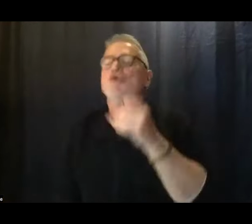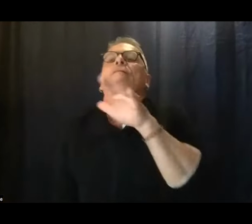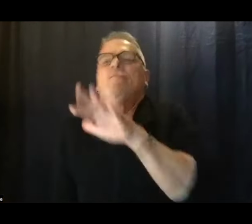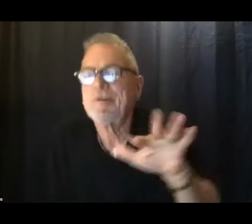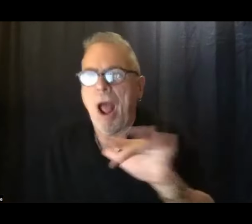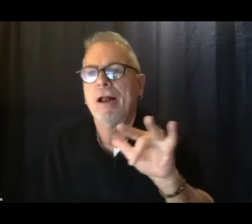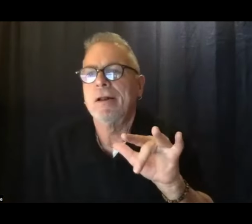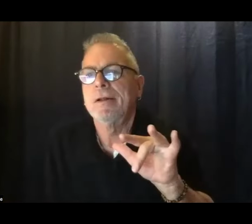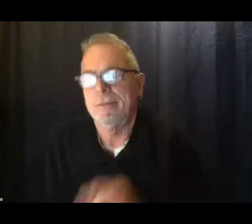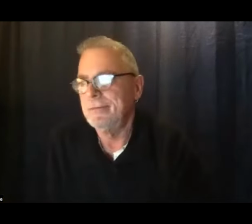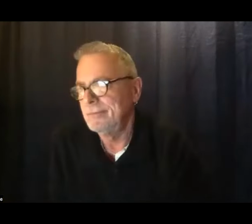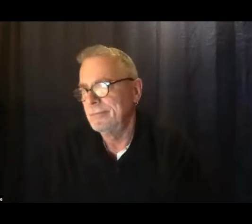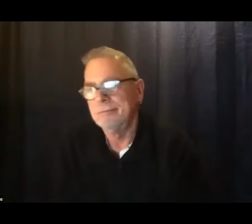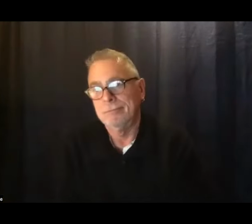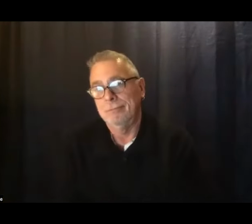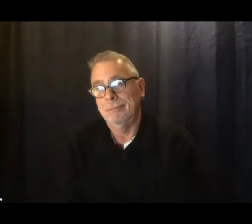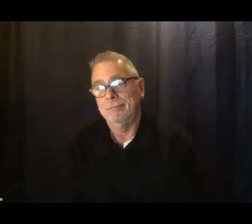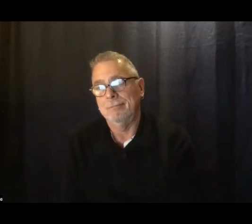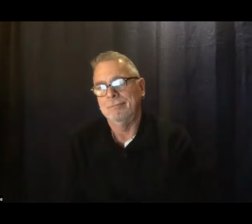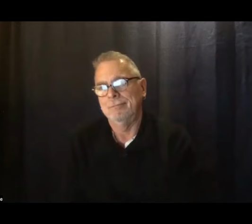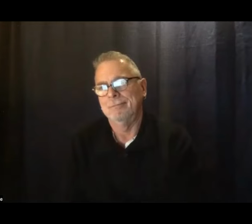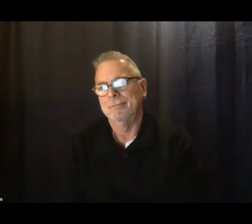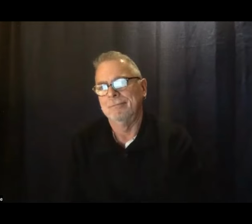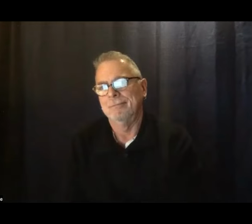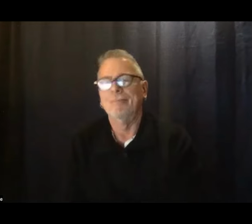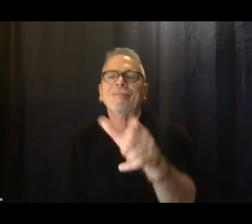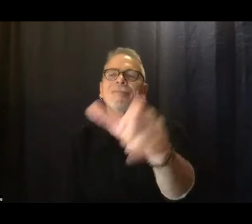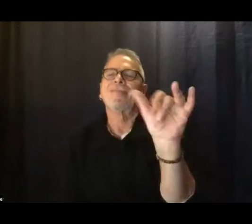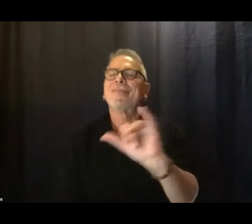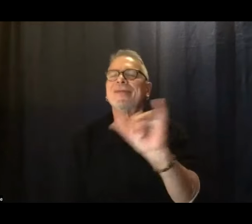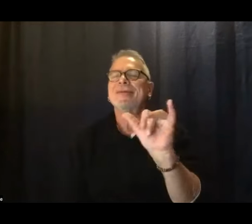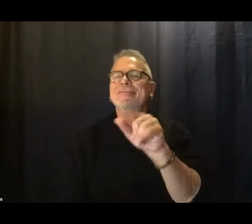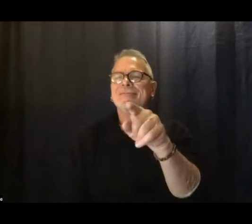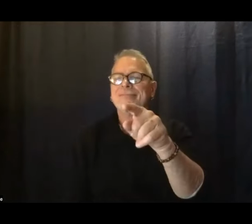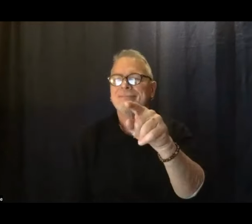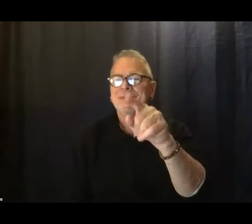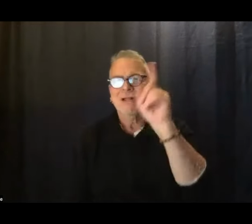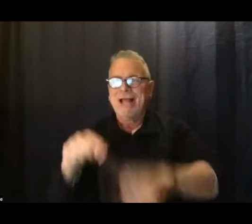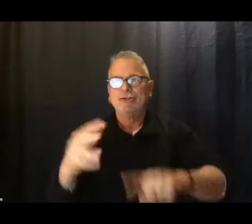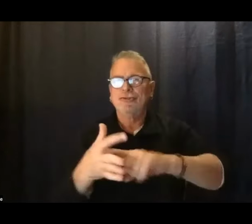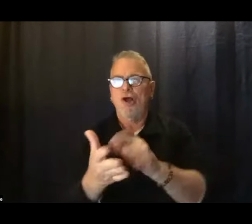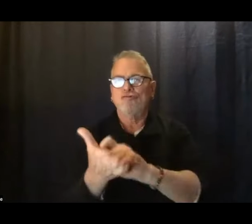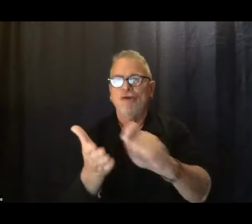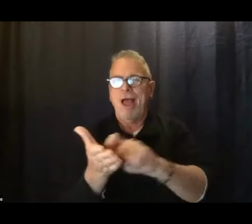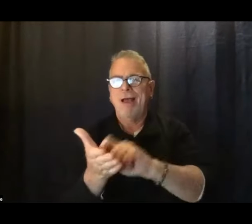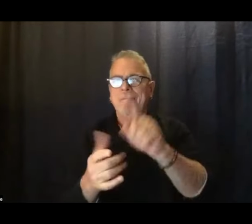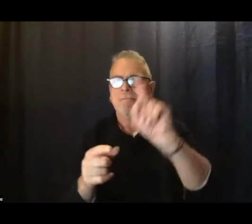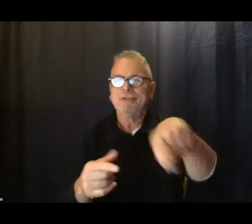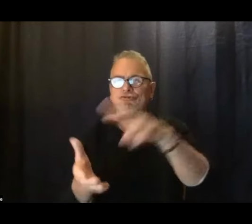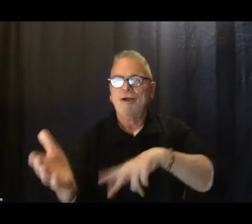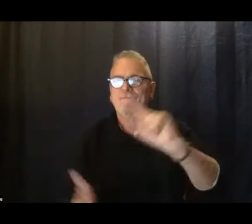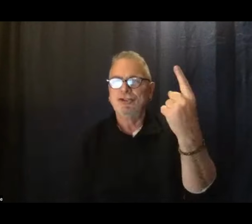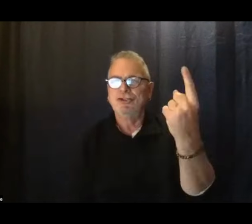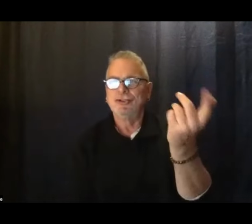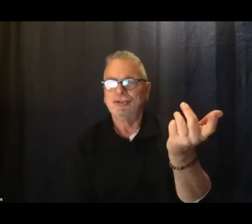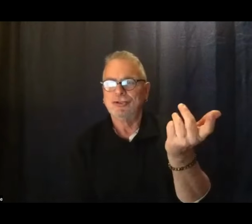So you should be learning how to recognize the word and how it's spelled in sign language, how it looks and appears before you do it.